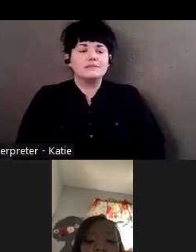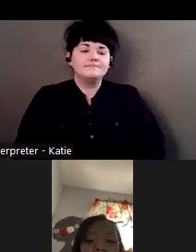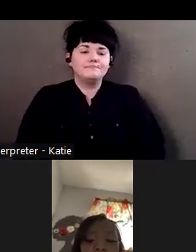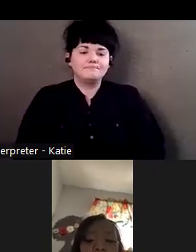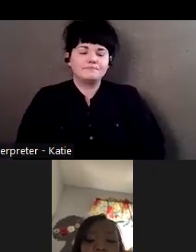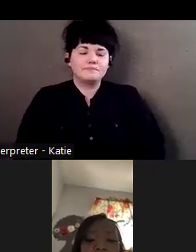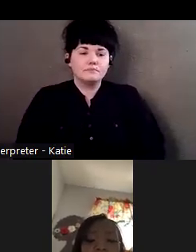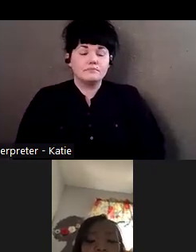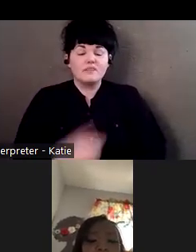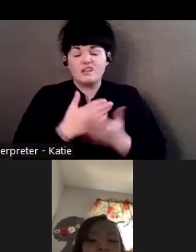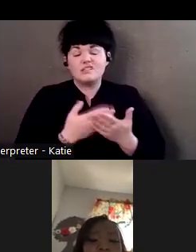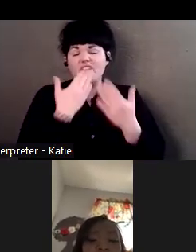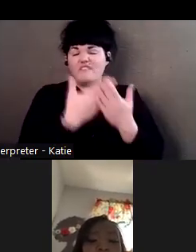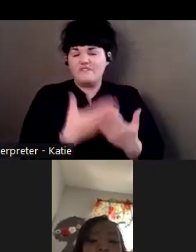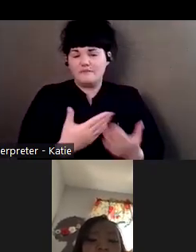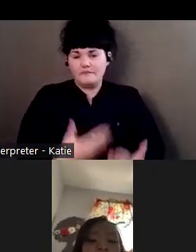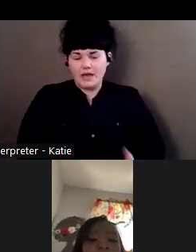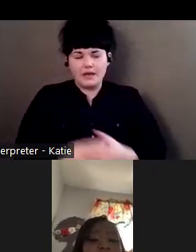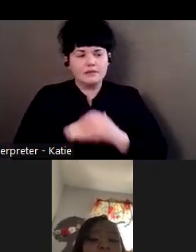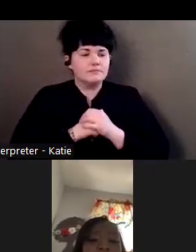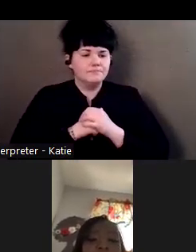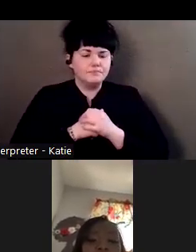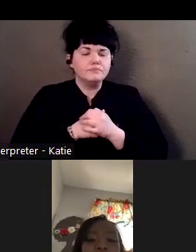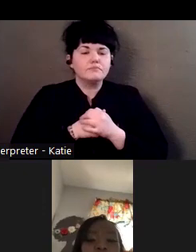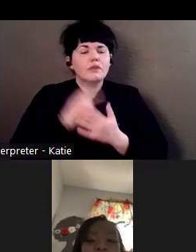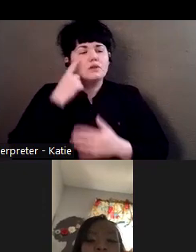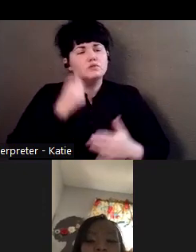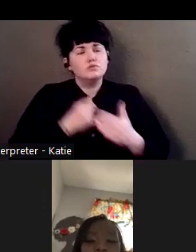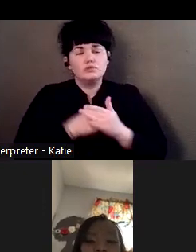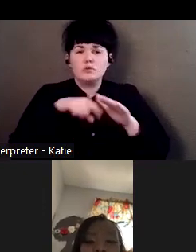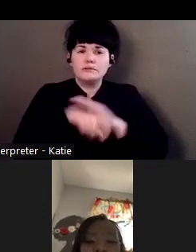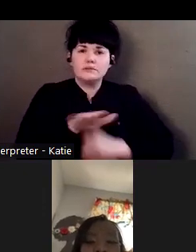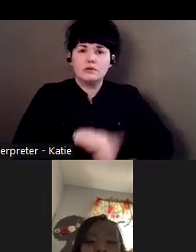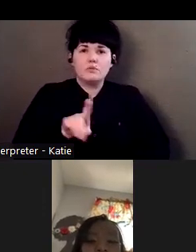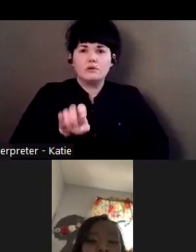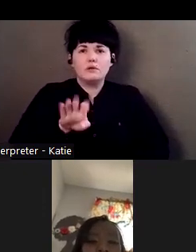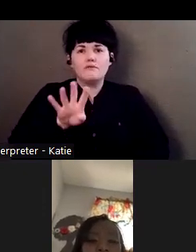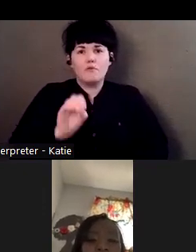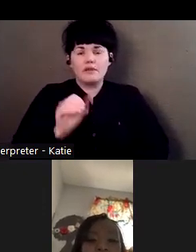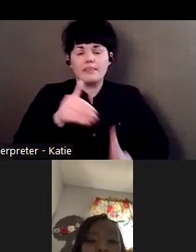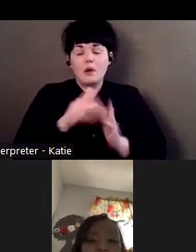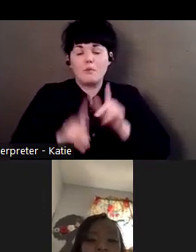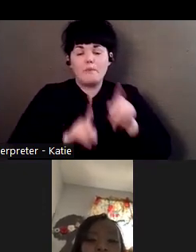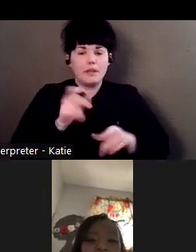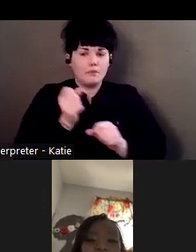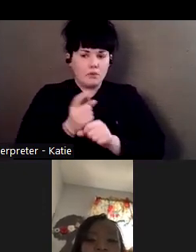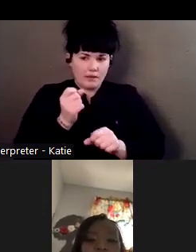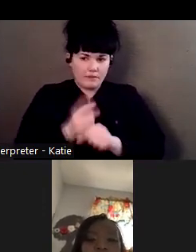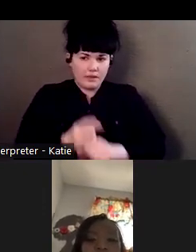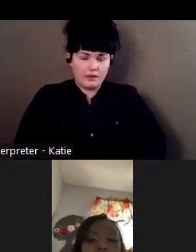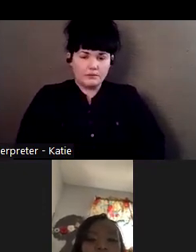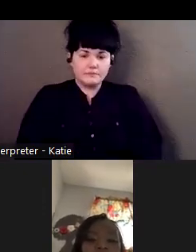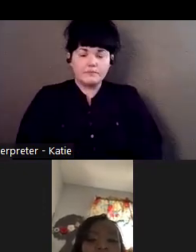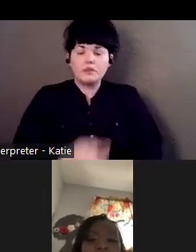facts. Although Wendy gave you some, stroke kills approximately 140,000 people a year. Risk for stroke, for a first